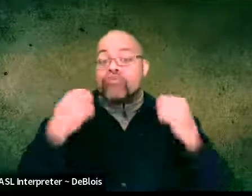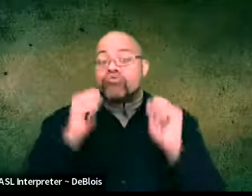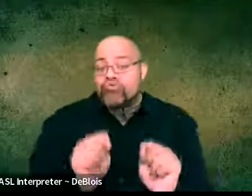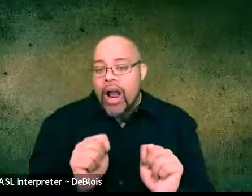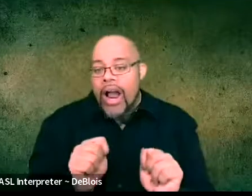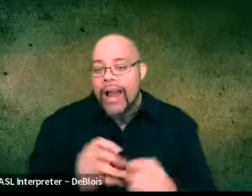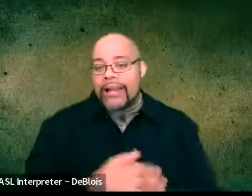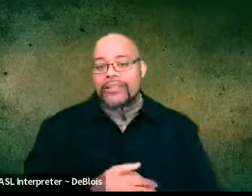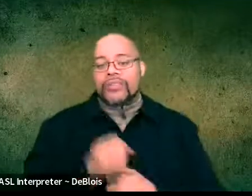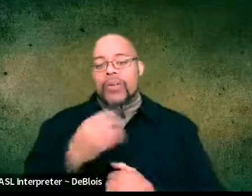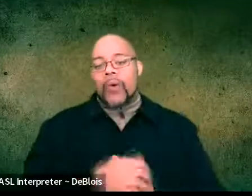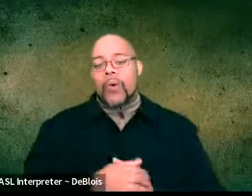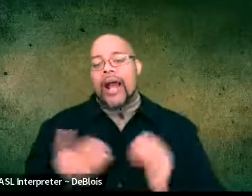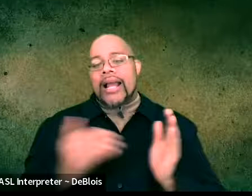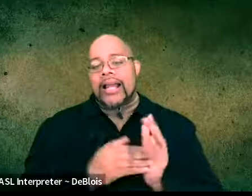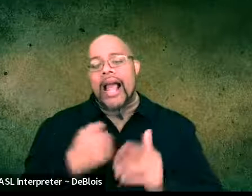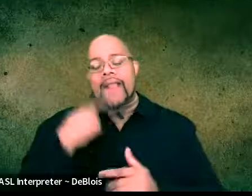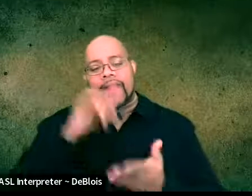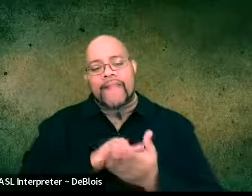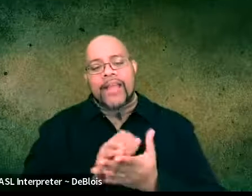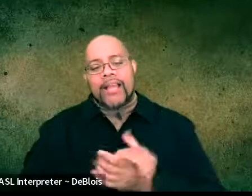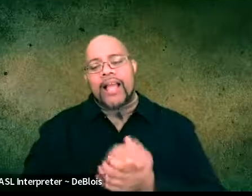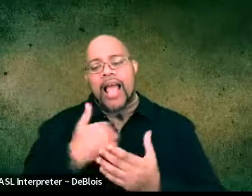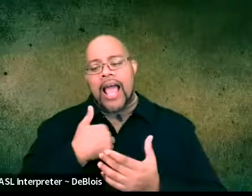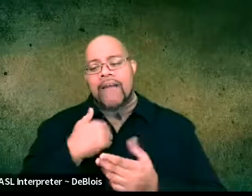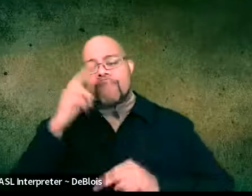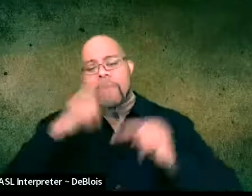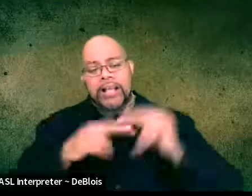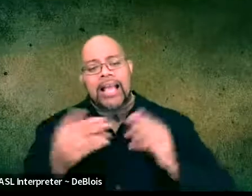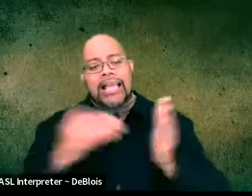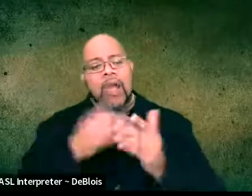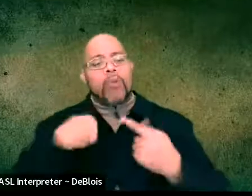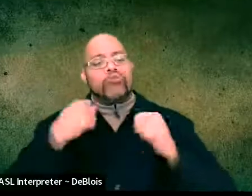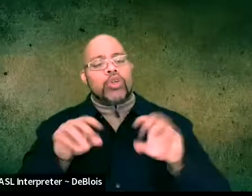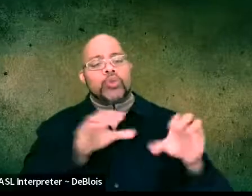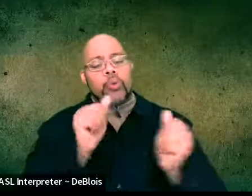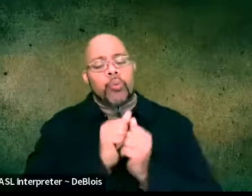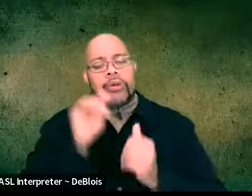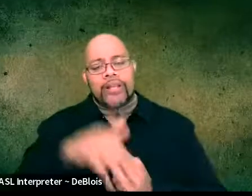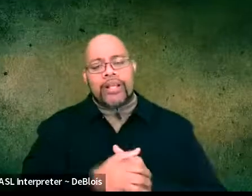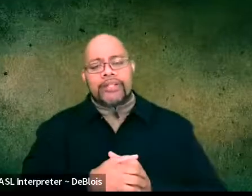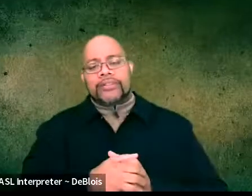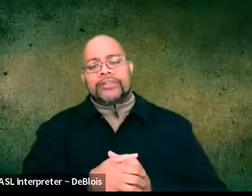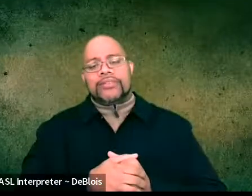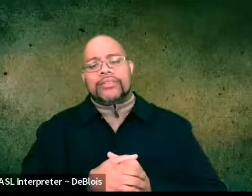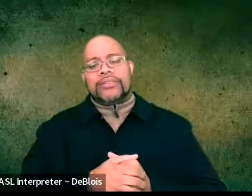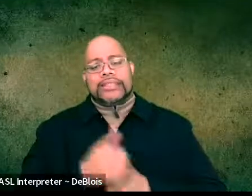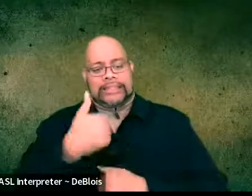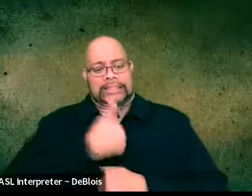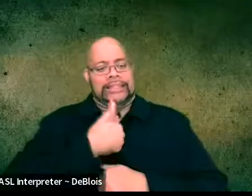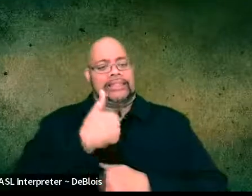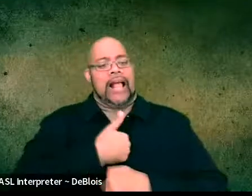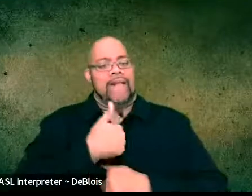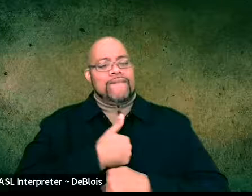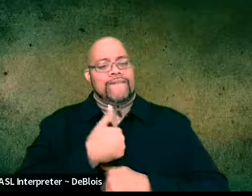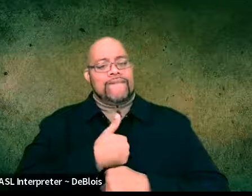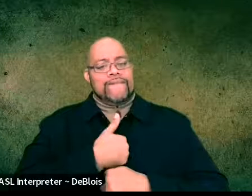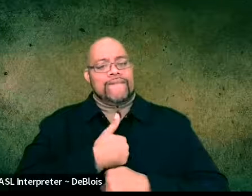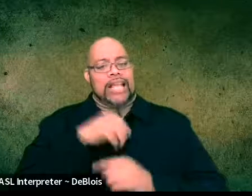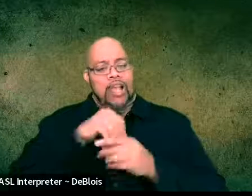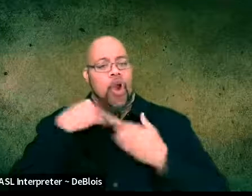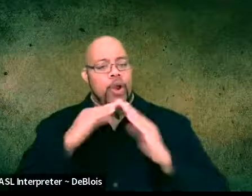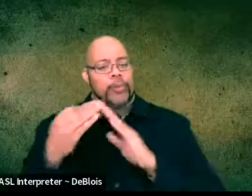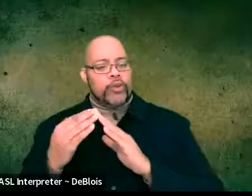it. So again, I think there is the rebuilding that we're trying to do with just the self in our